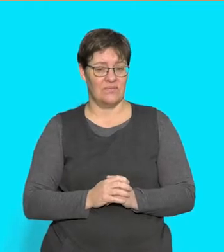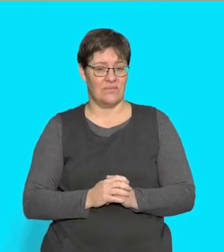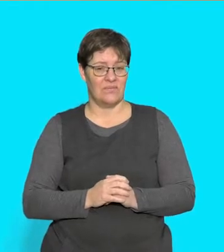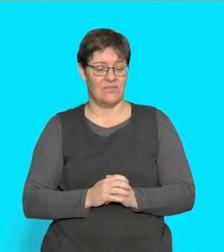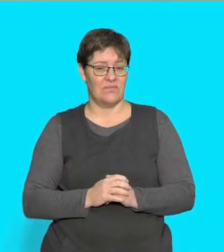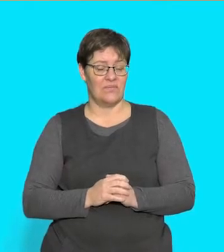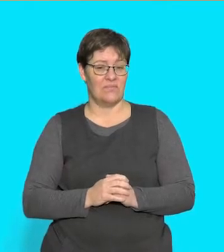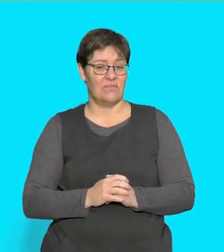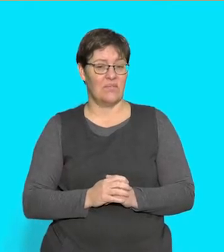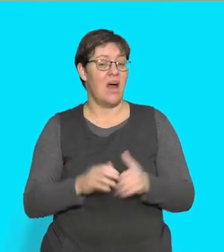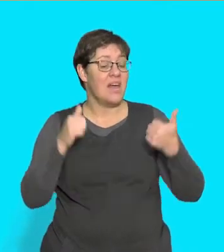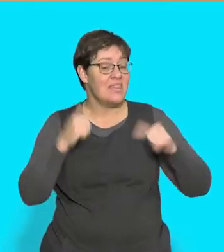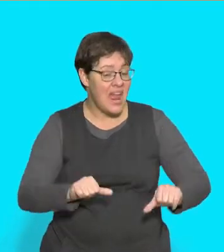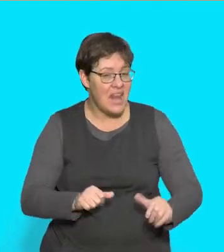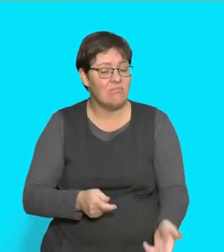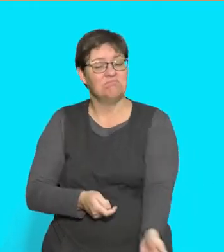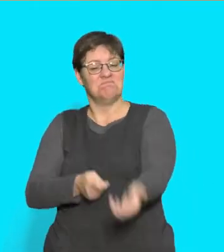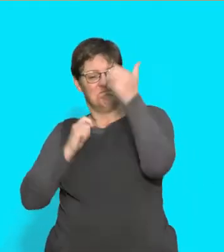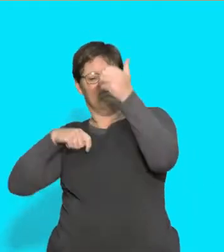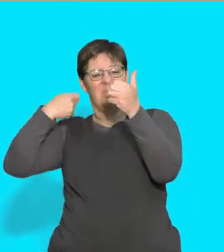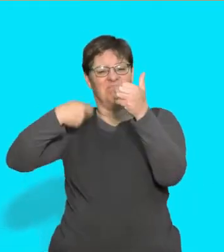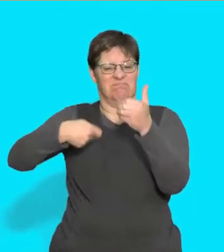And then we reel in the fish.